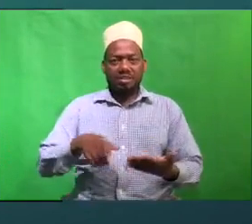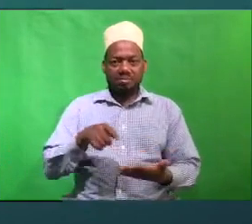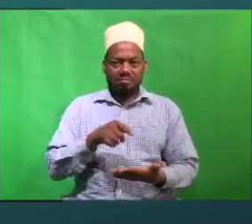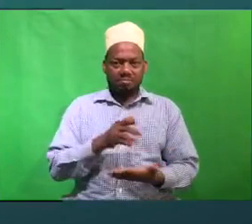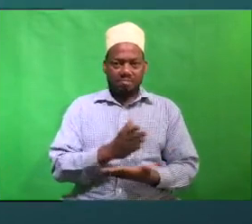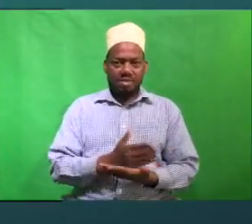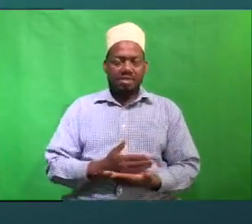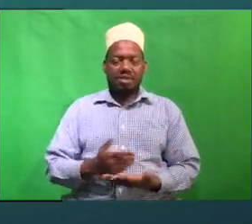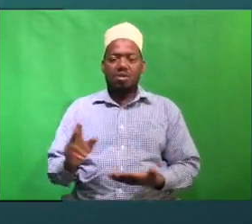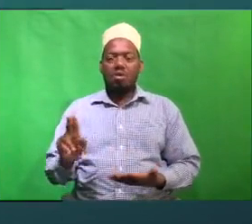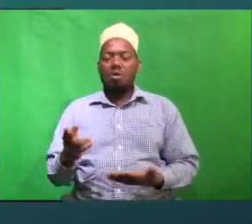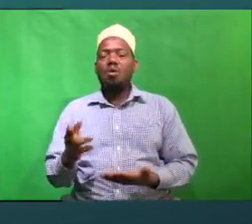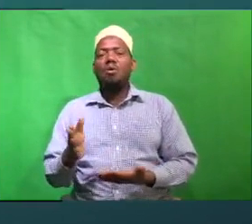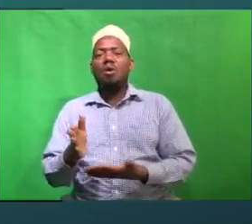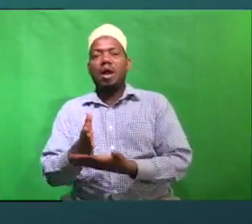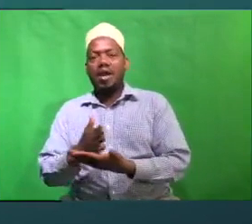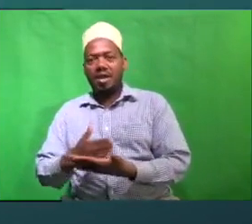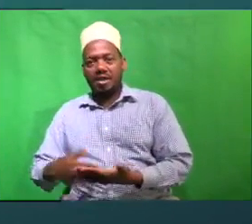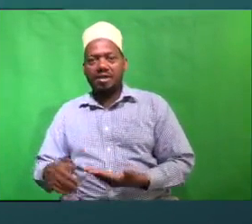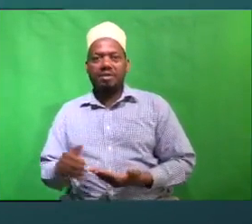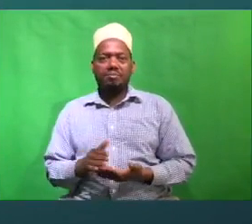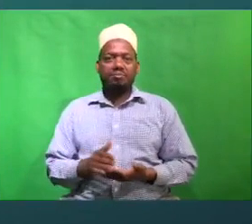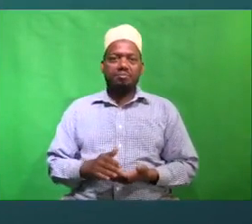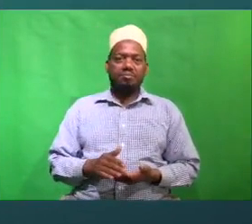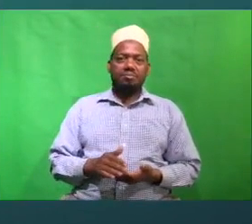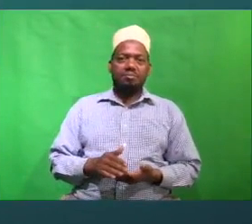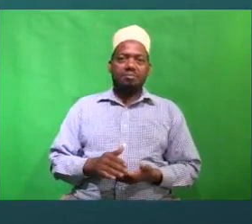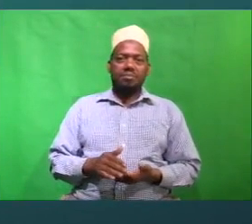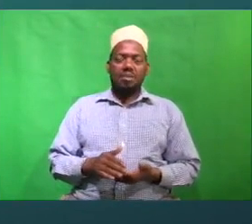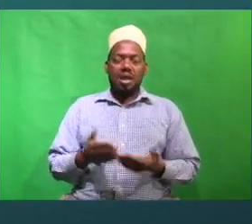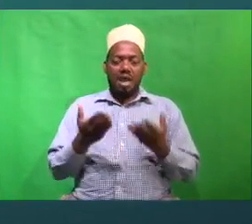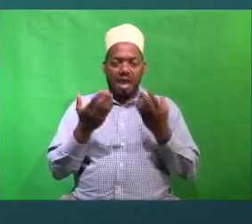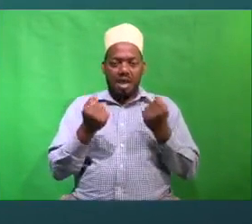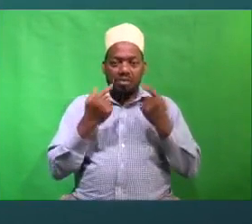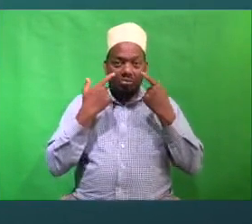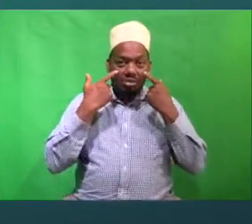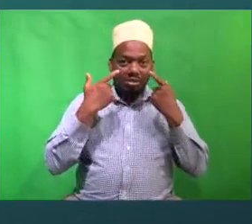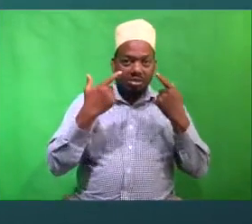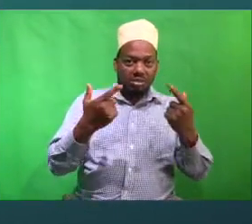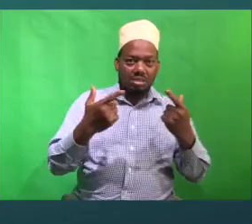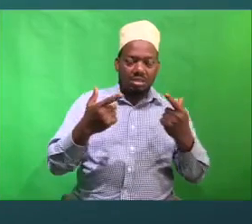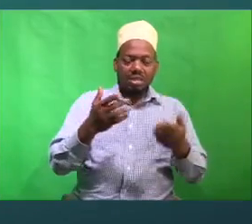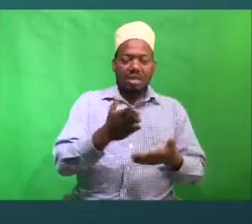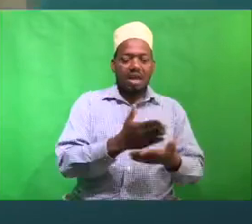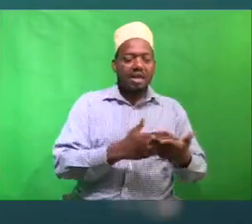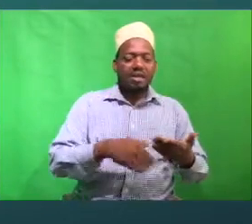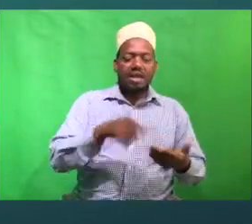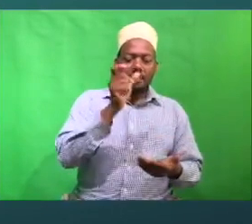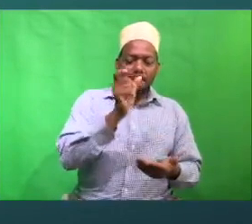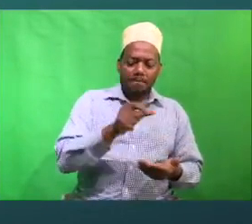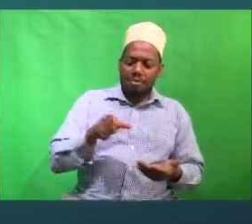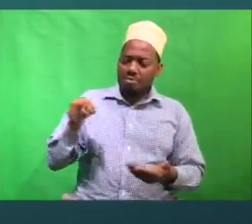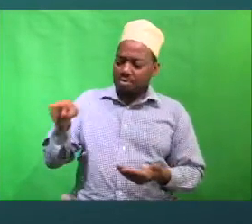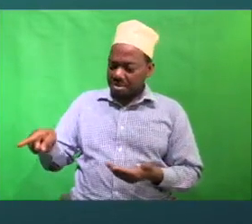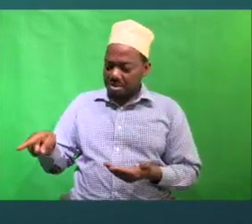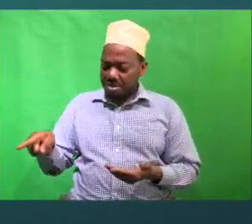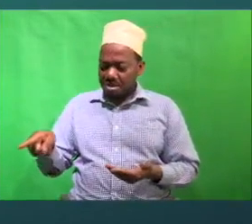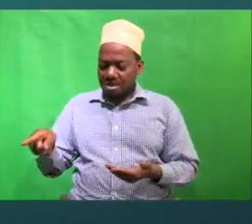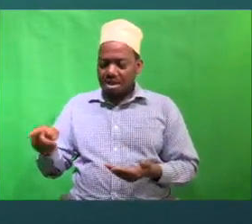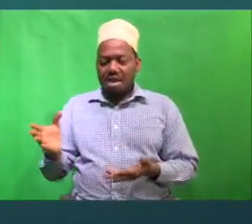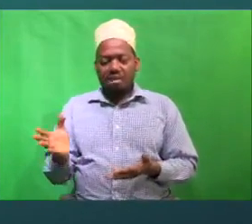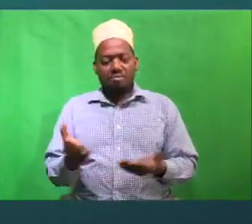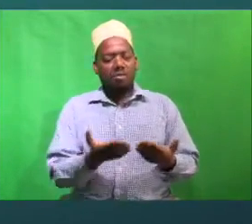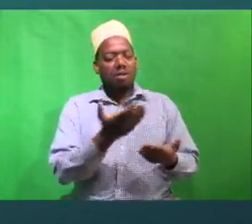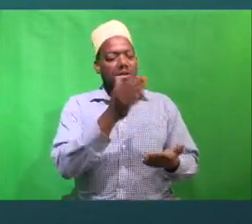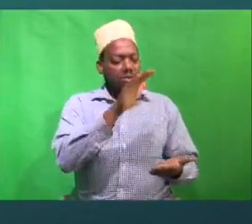space or area of the earth's surface. As you see, there is some area they have people, and some area